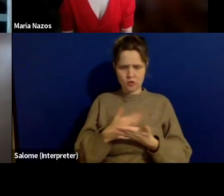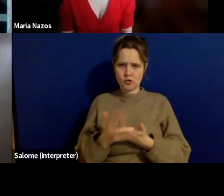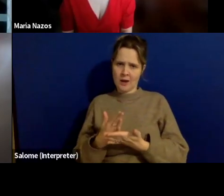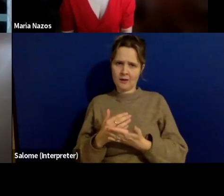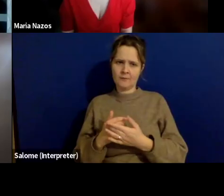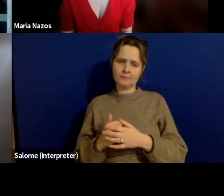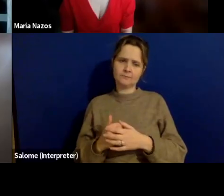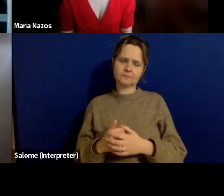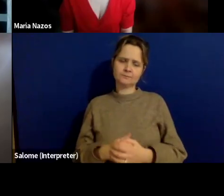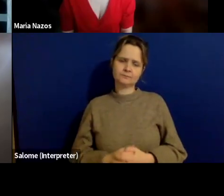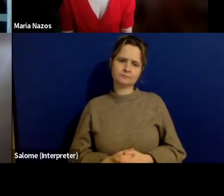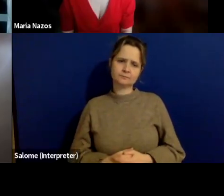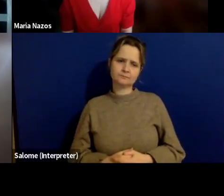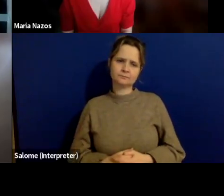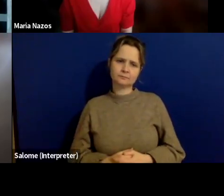And